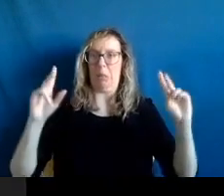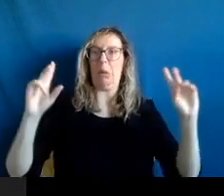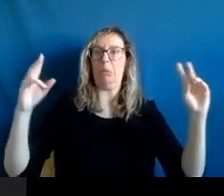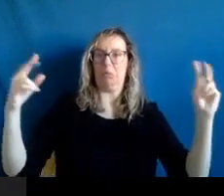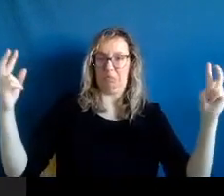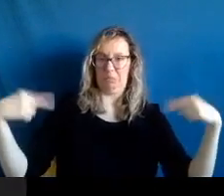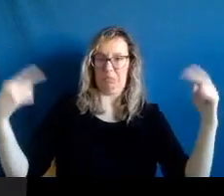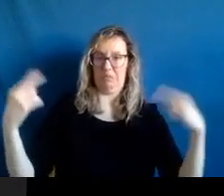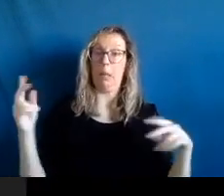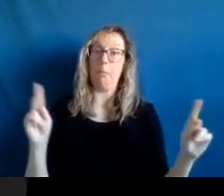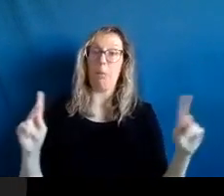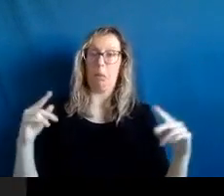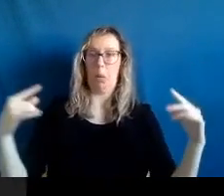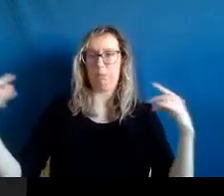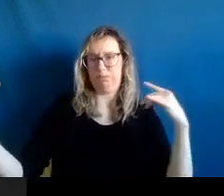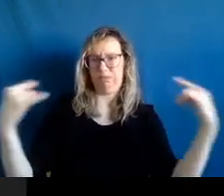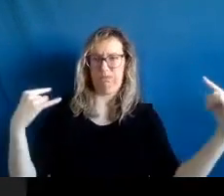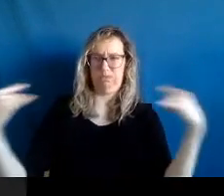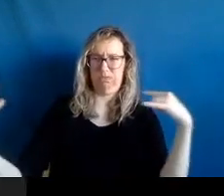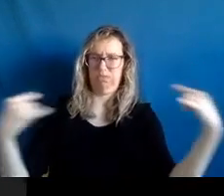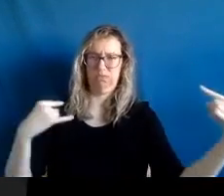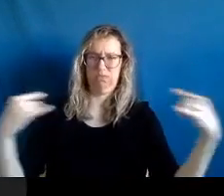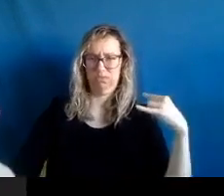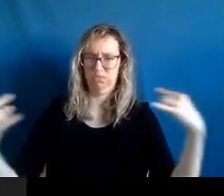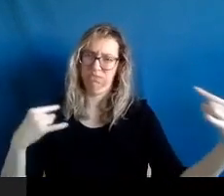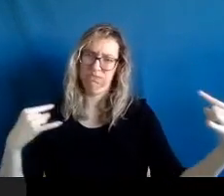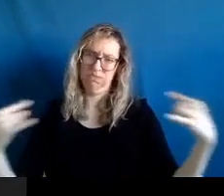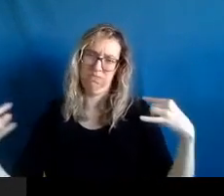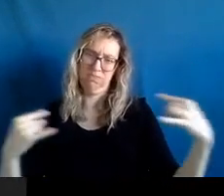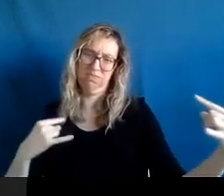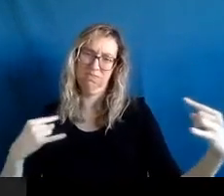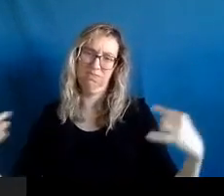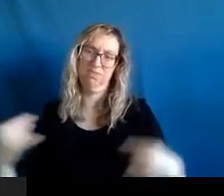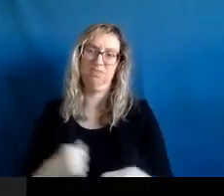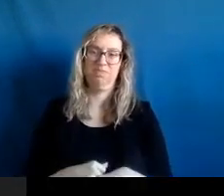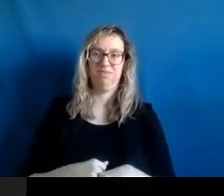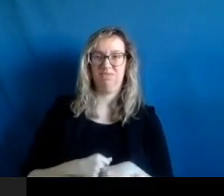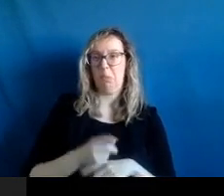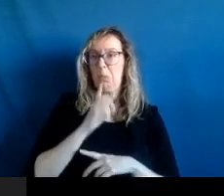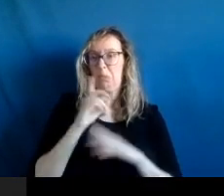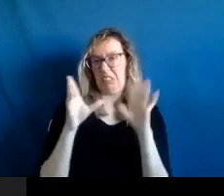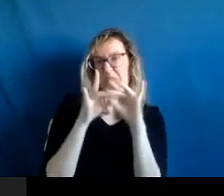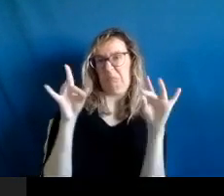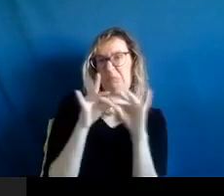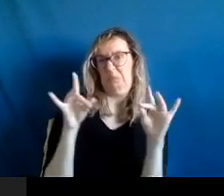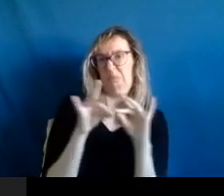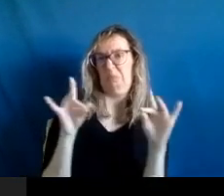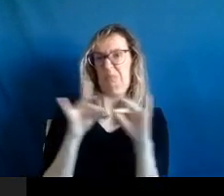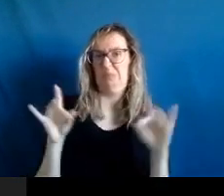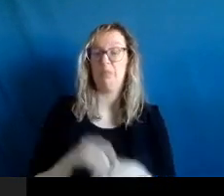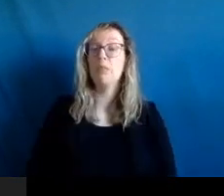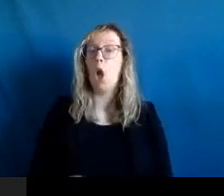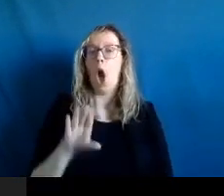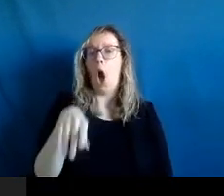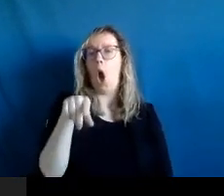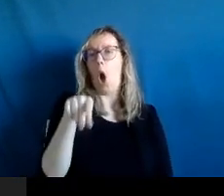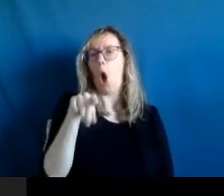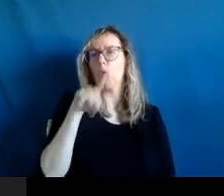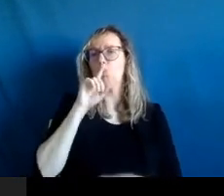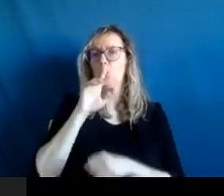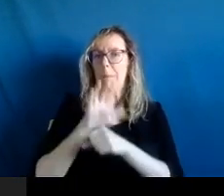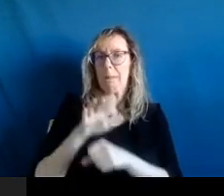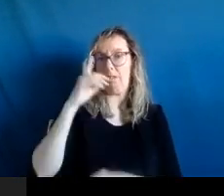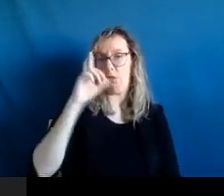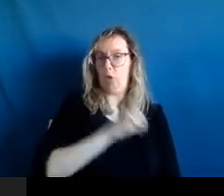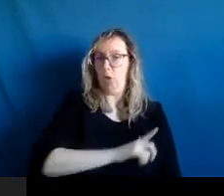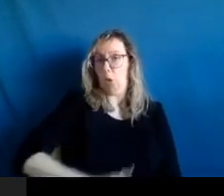see me mock at me. They make mouths at me. They wag their heads. He committed his cause to the Lord. Let the